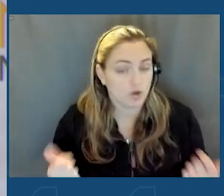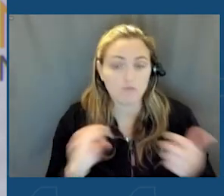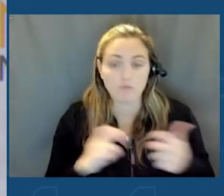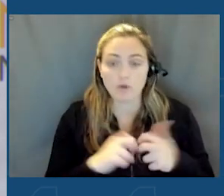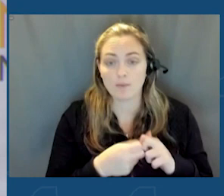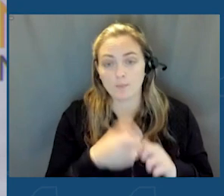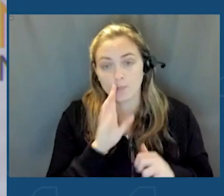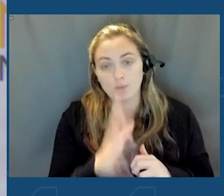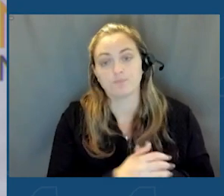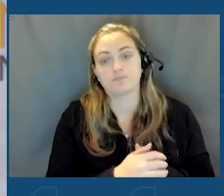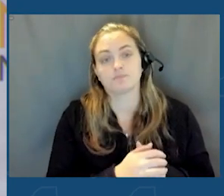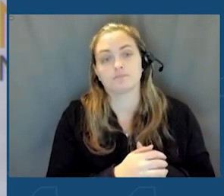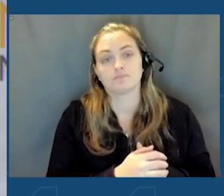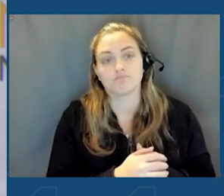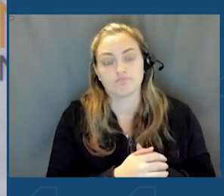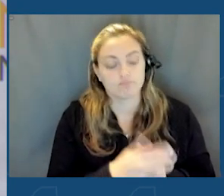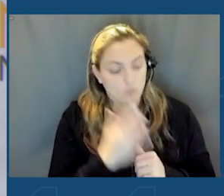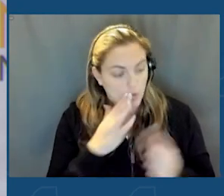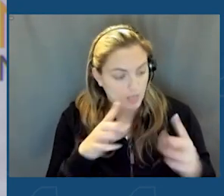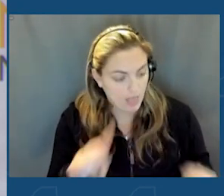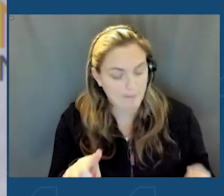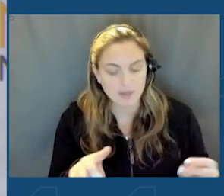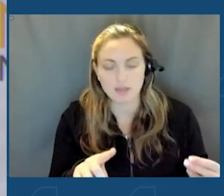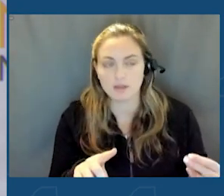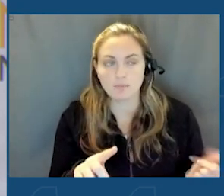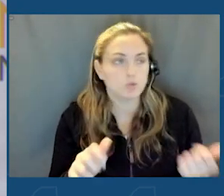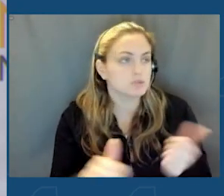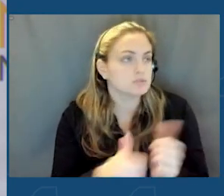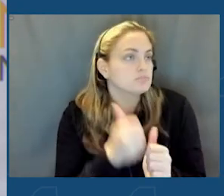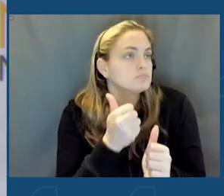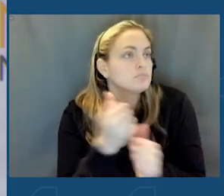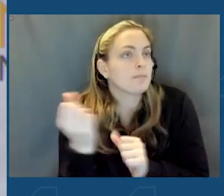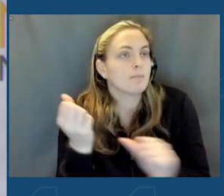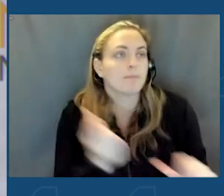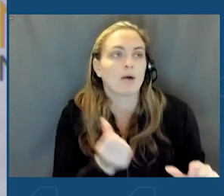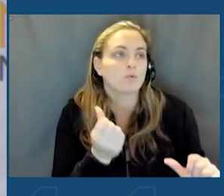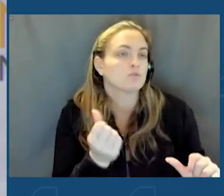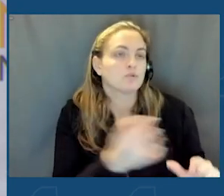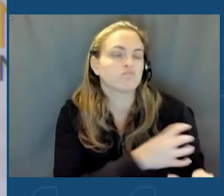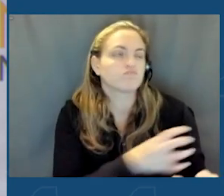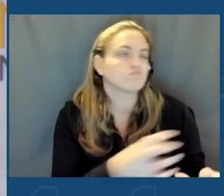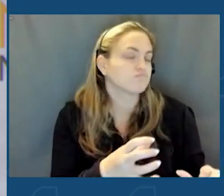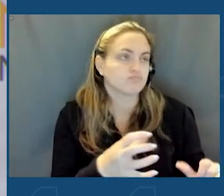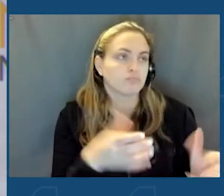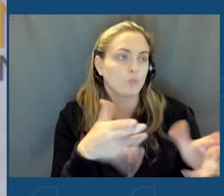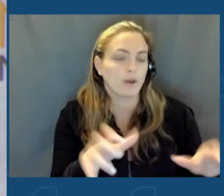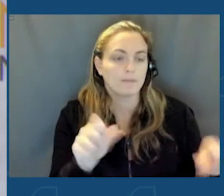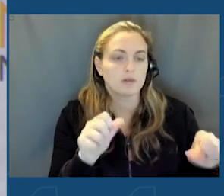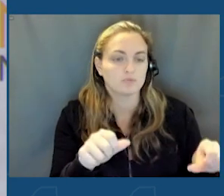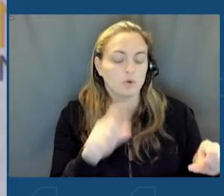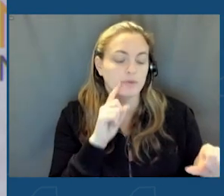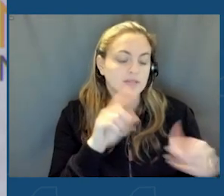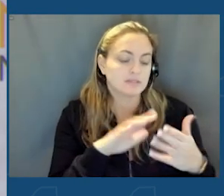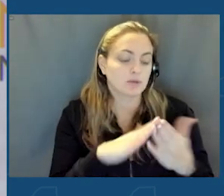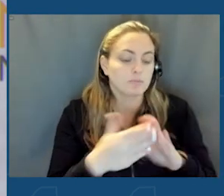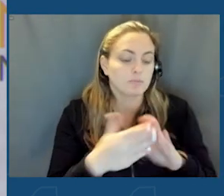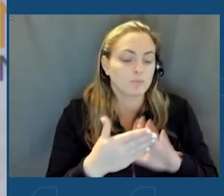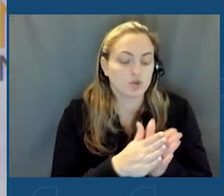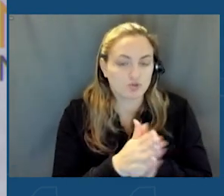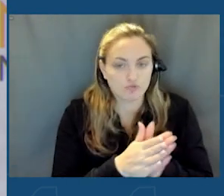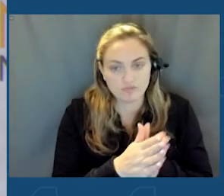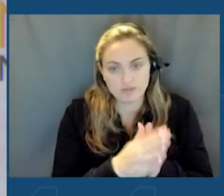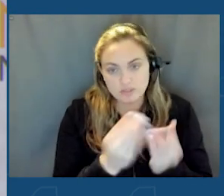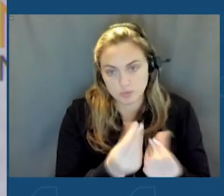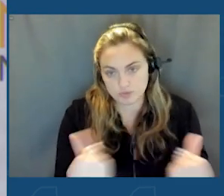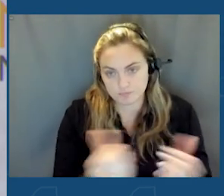it's going to happen in the most powerful way possible because it will happen by a community-driven solution.